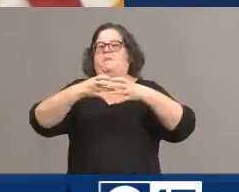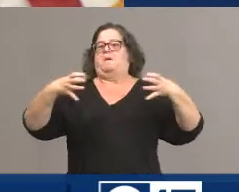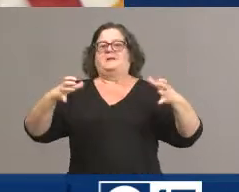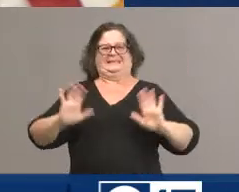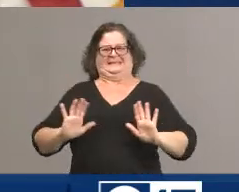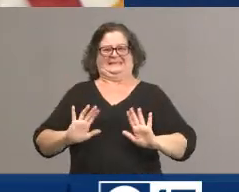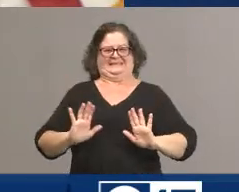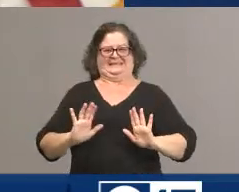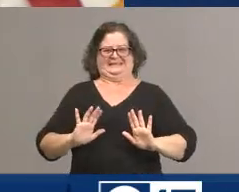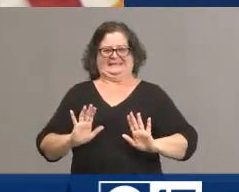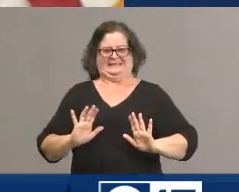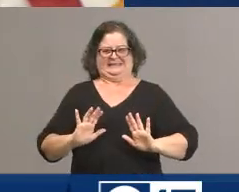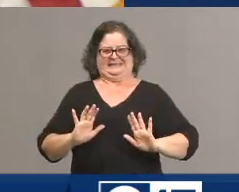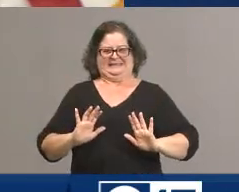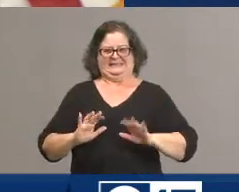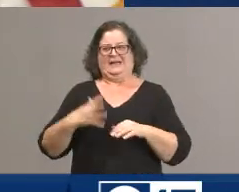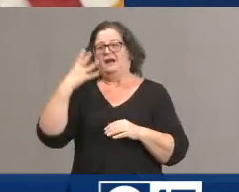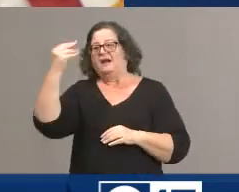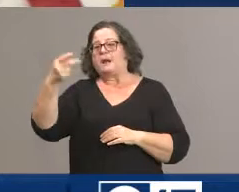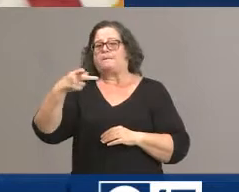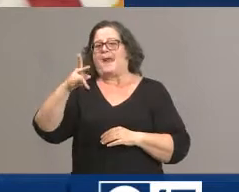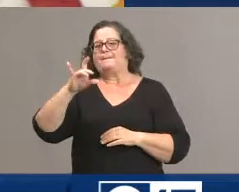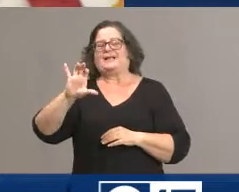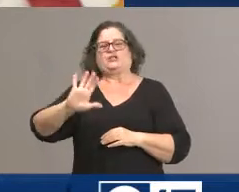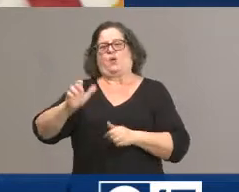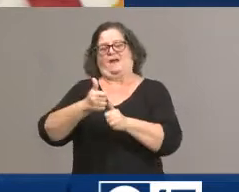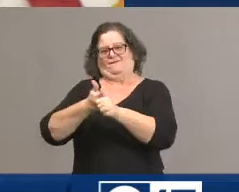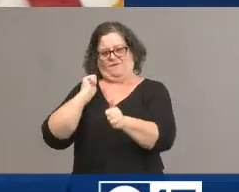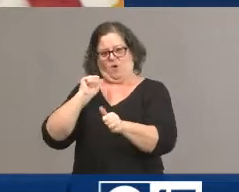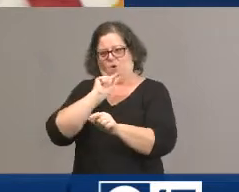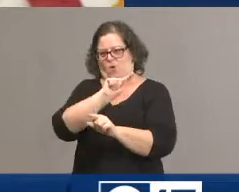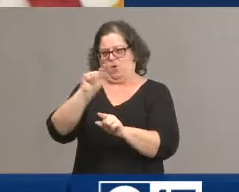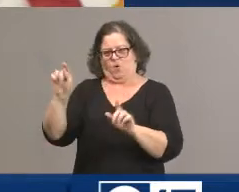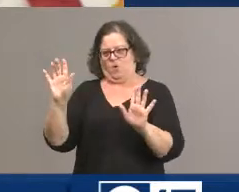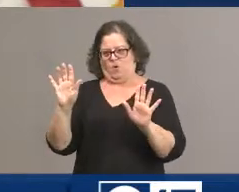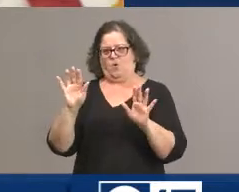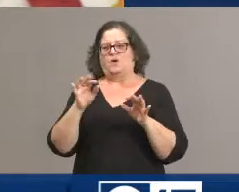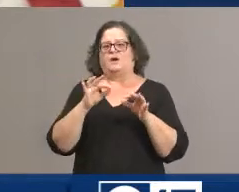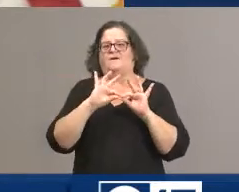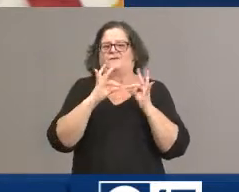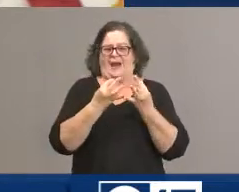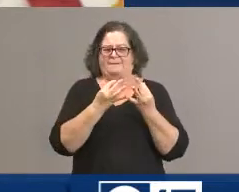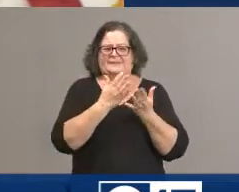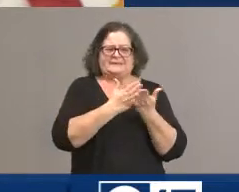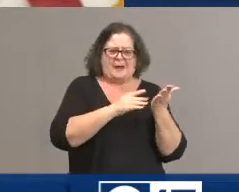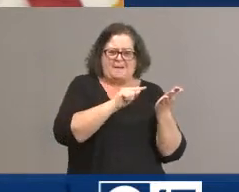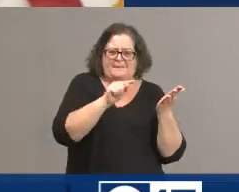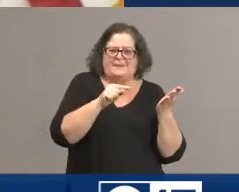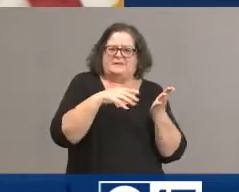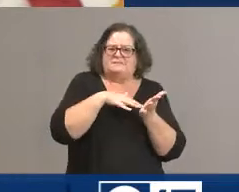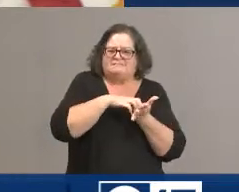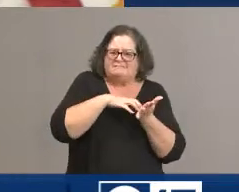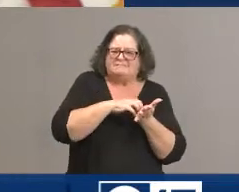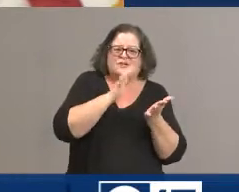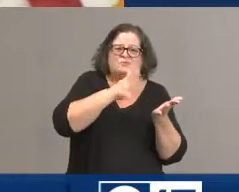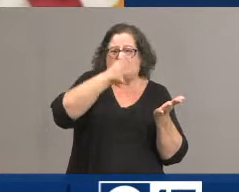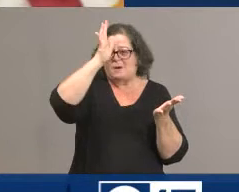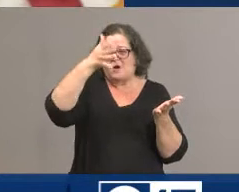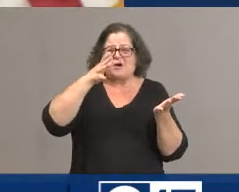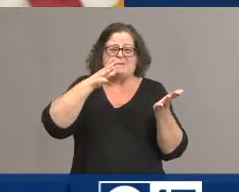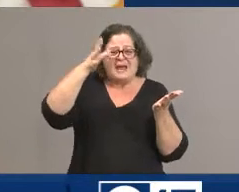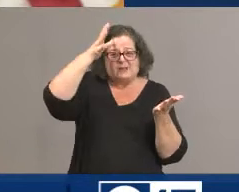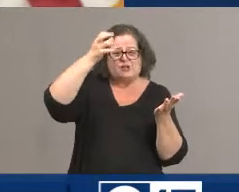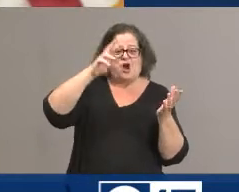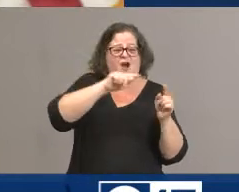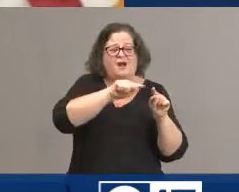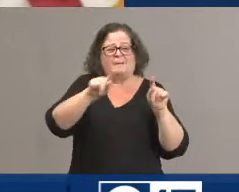our most vulnerable family members and friends. So if you've got grandparents or those that are high risk, it might be a great time to engage them